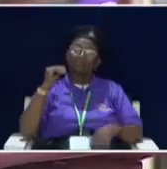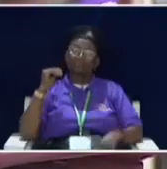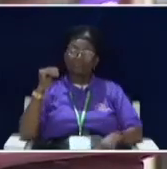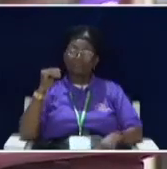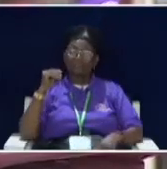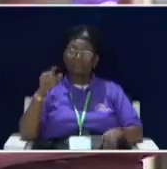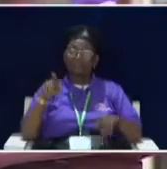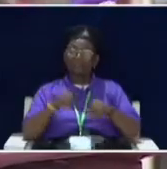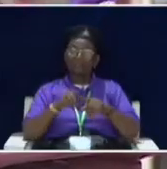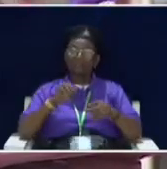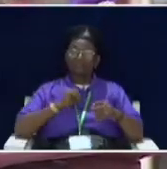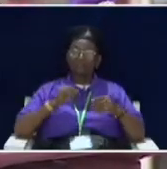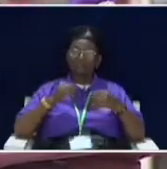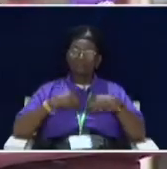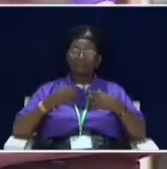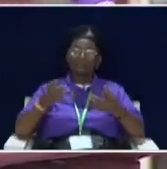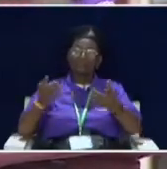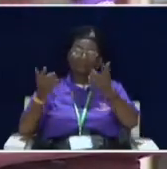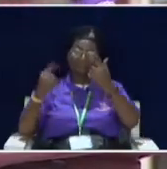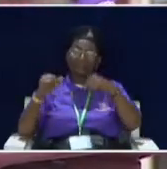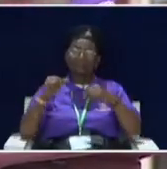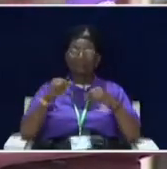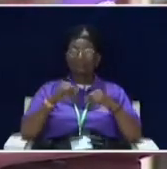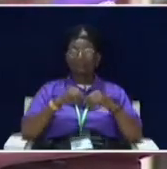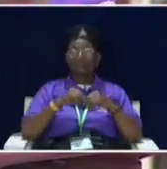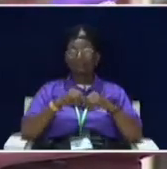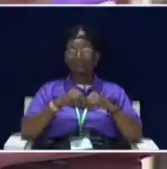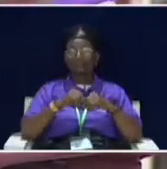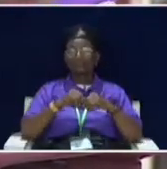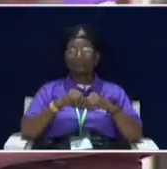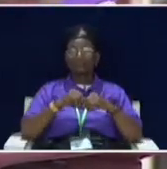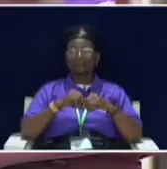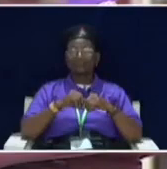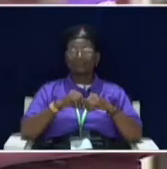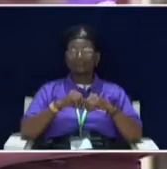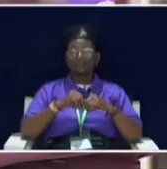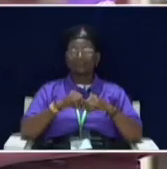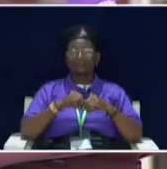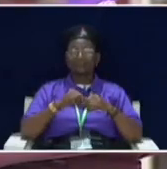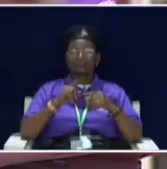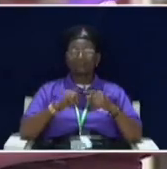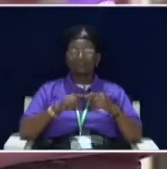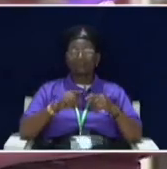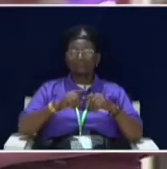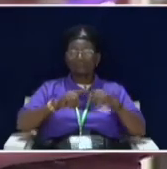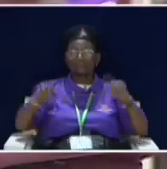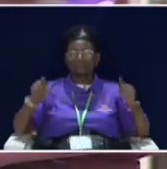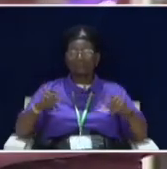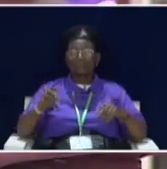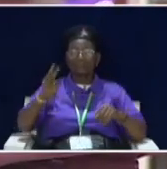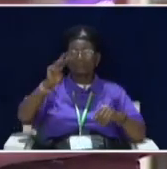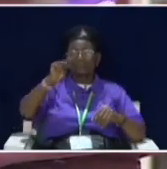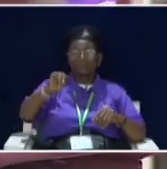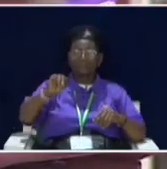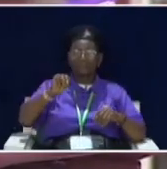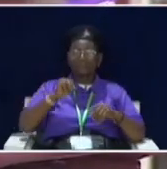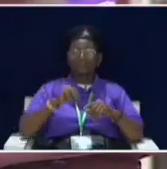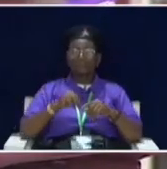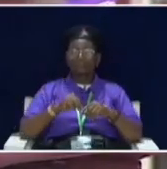So I have come. Nitori na ni mo fi wa. To deliver them. Lati gba won la.